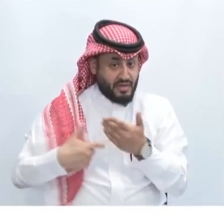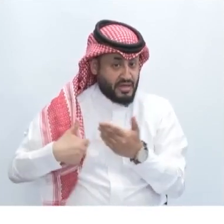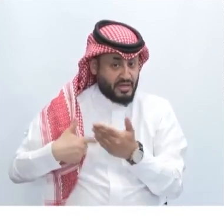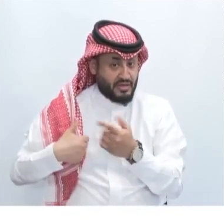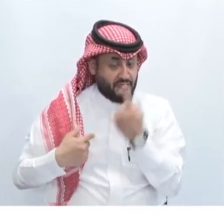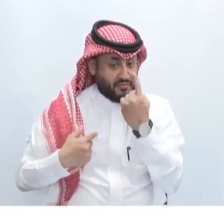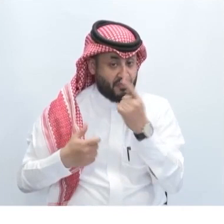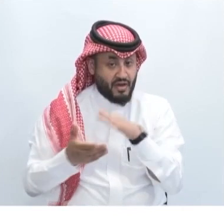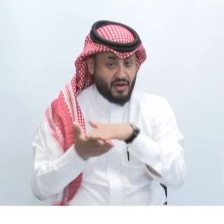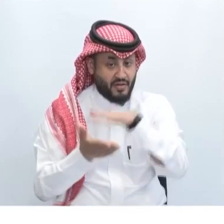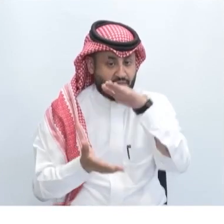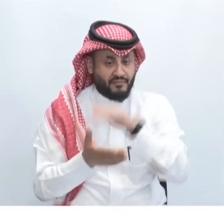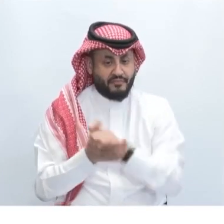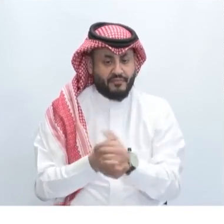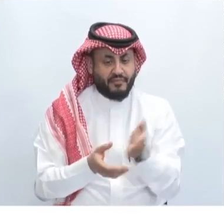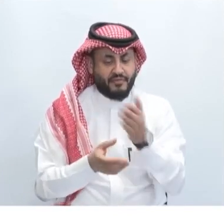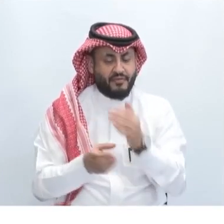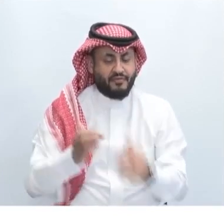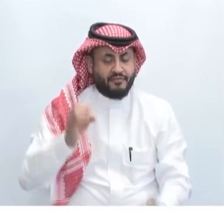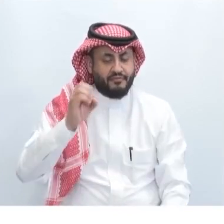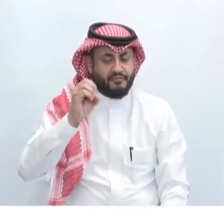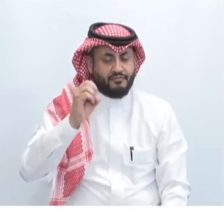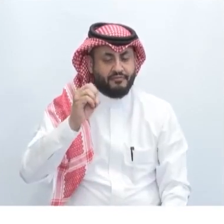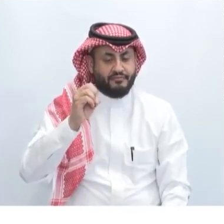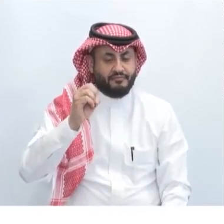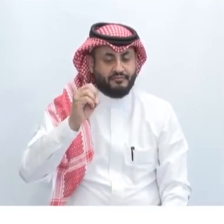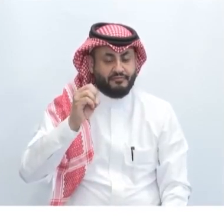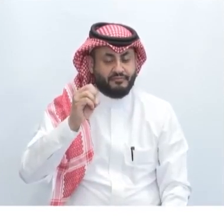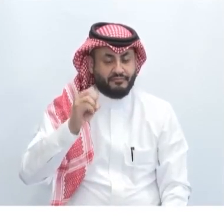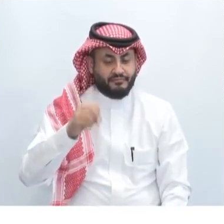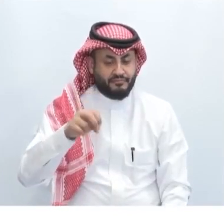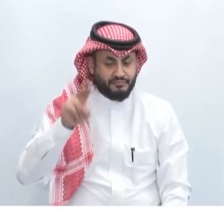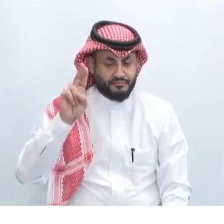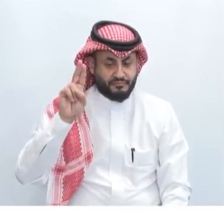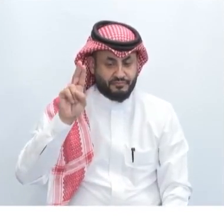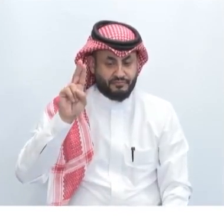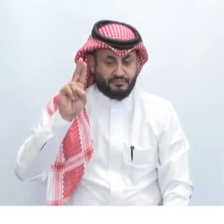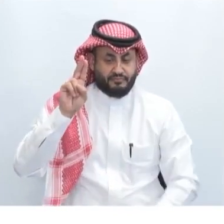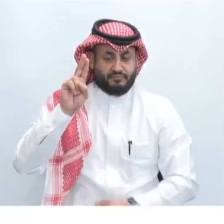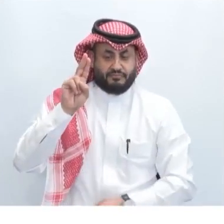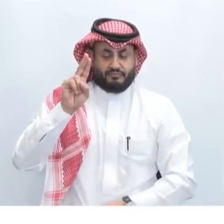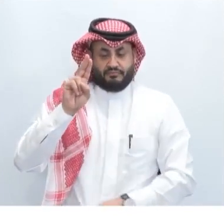start writing each letter. So maybe